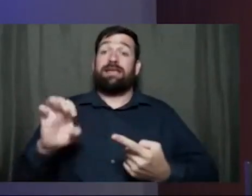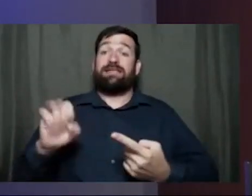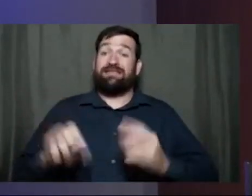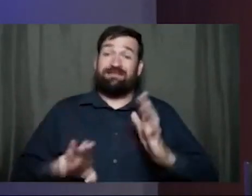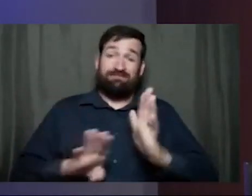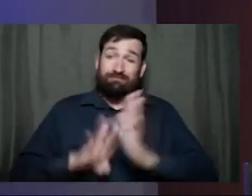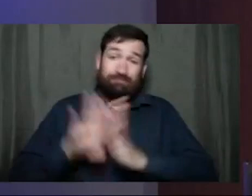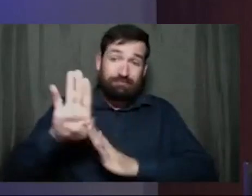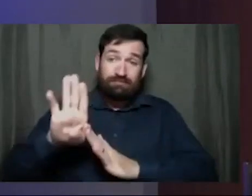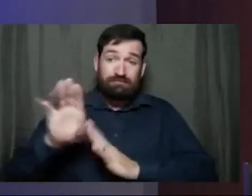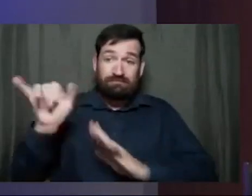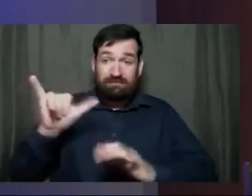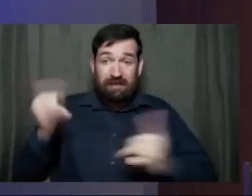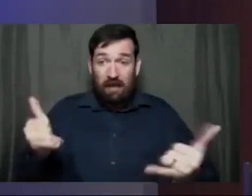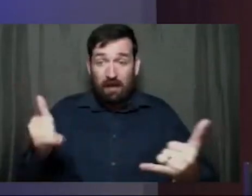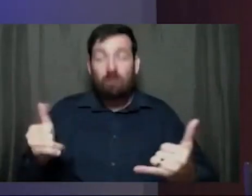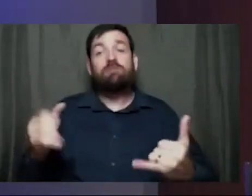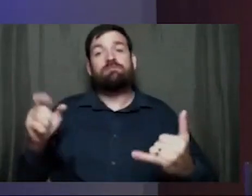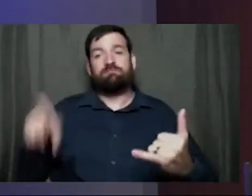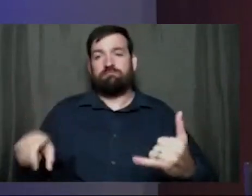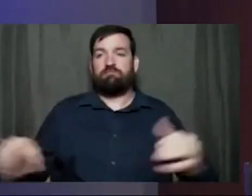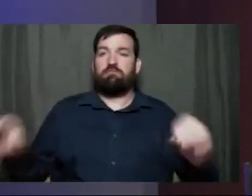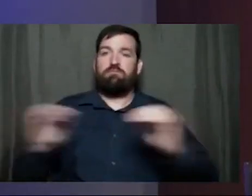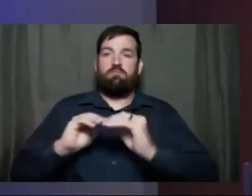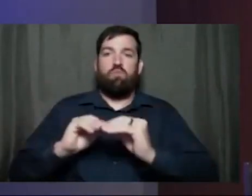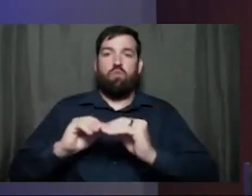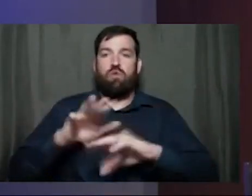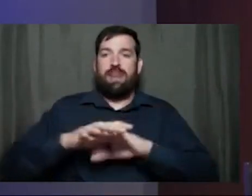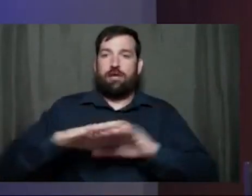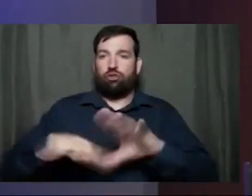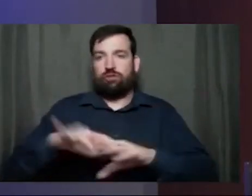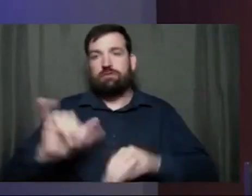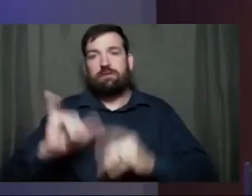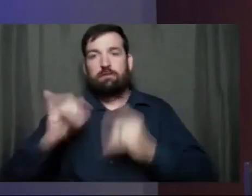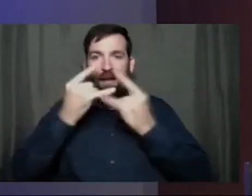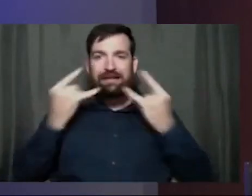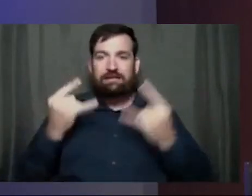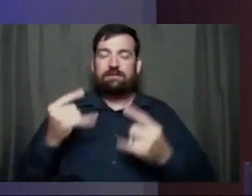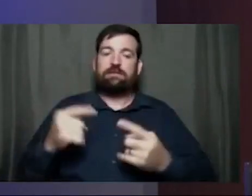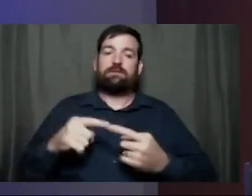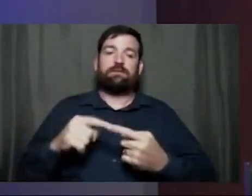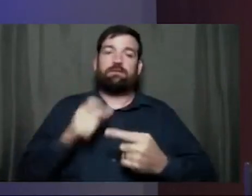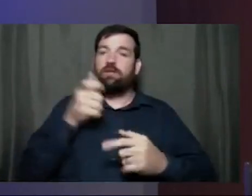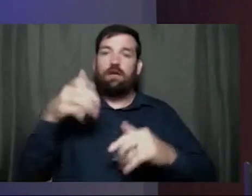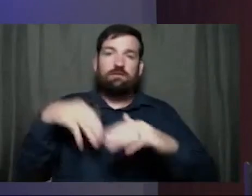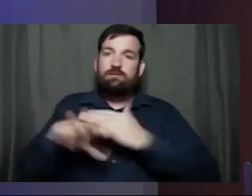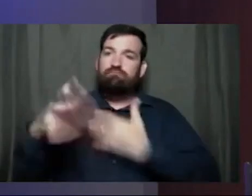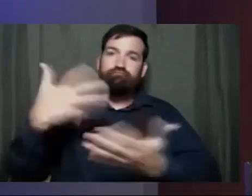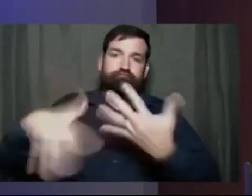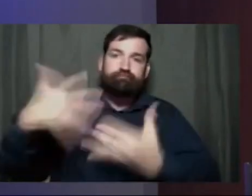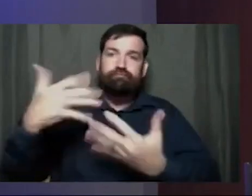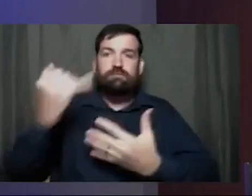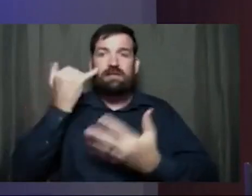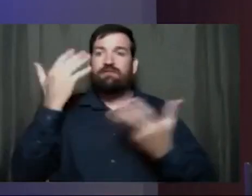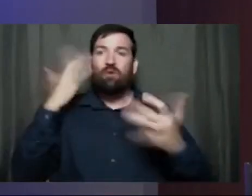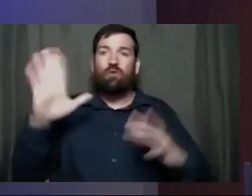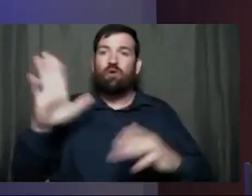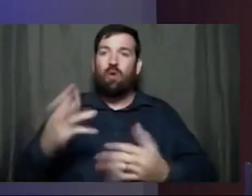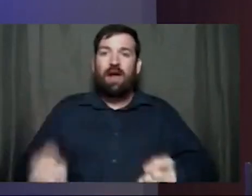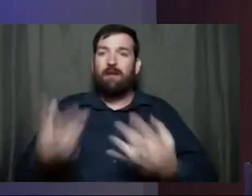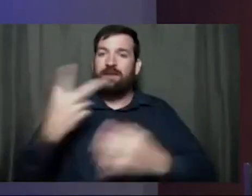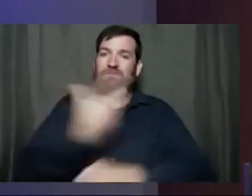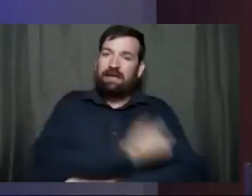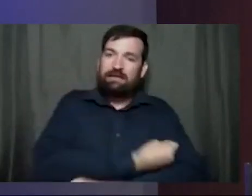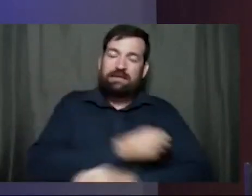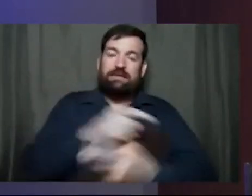add additional layers. So things like wearing a mask, avoiding indoor gatherings if you don't know their vaccination status, avoiding crowds in